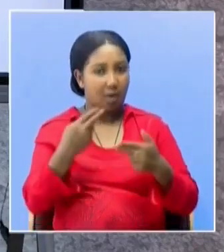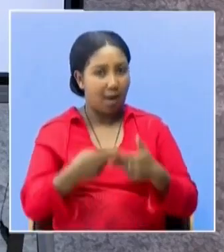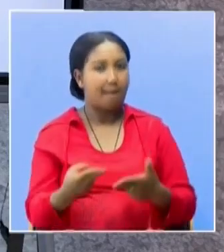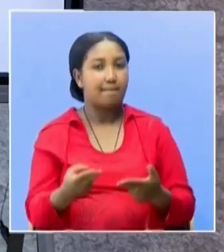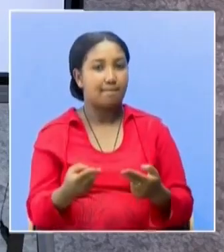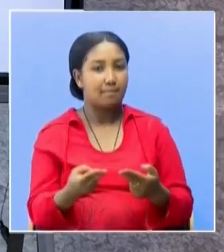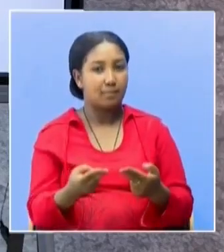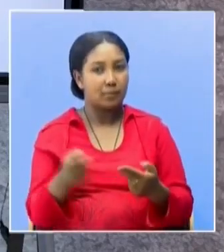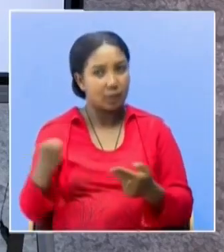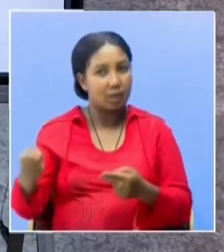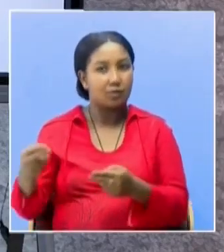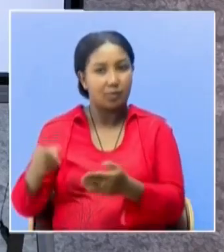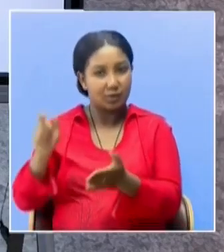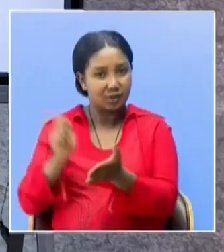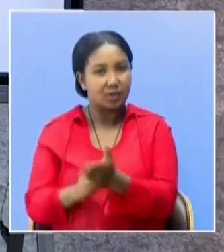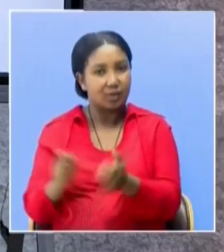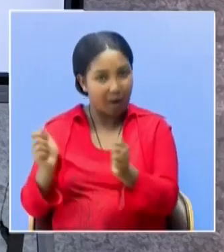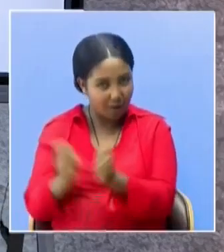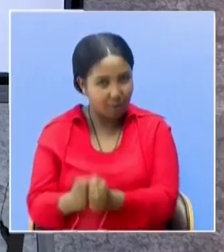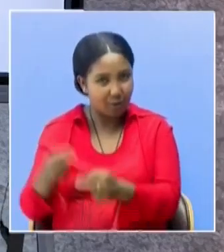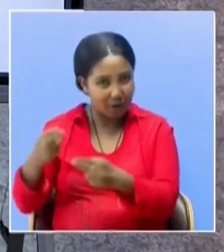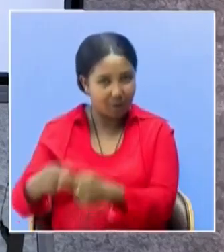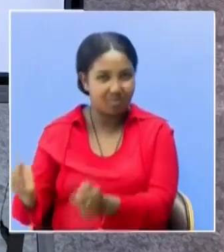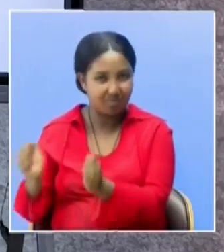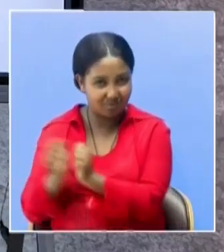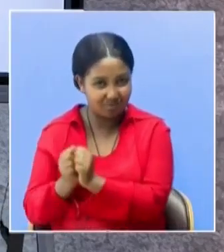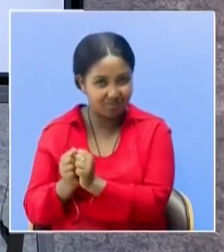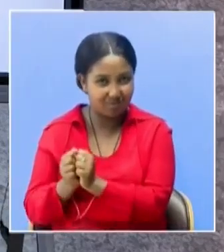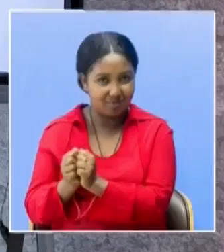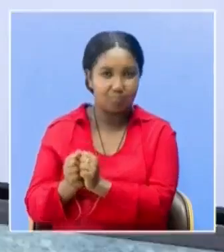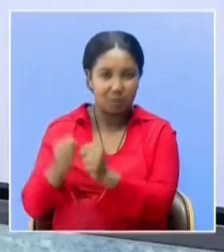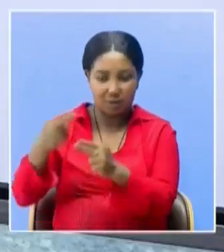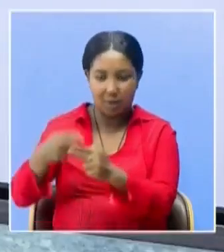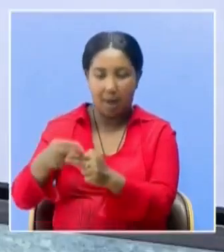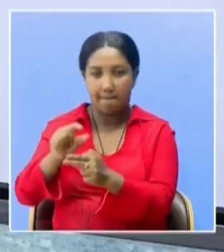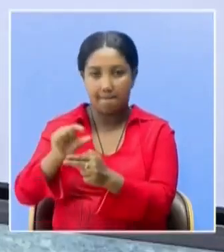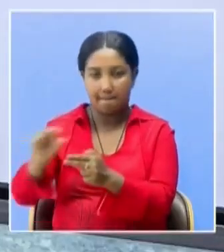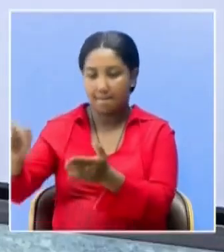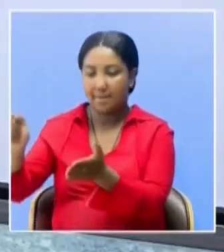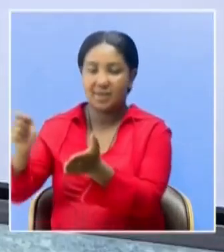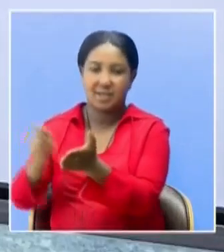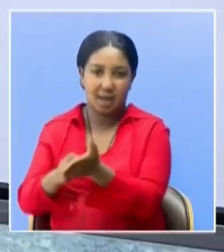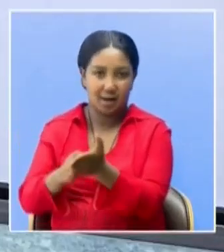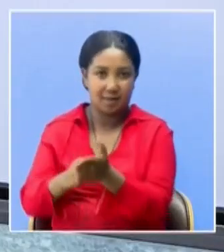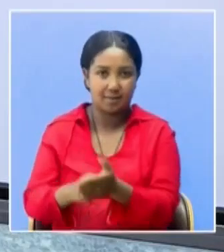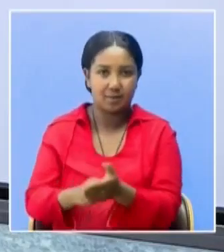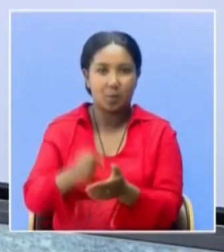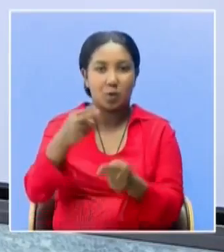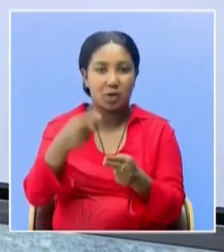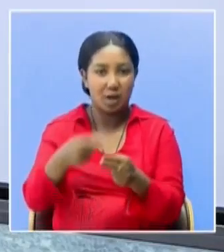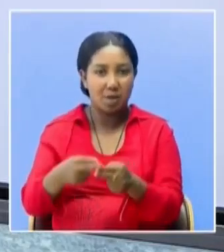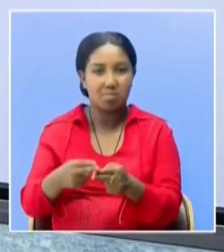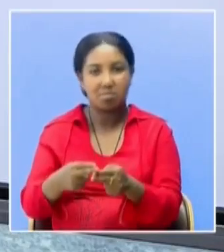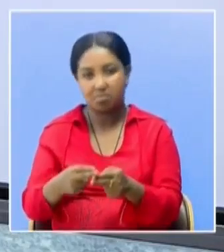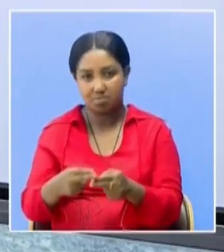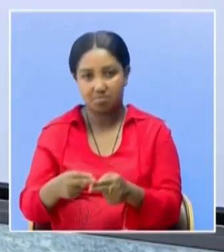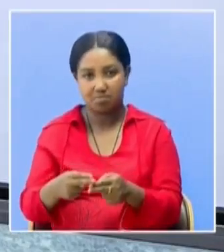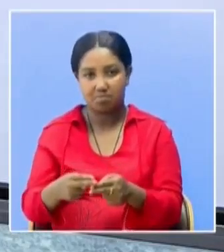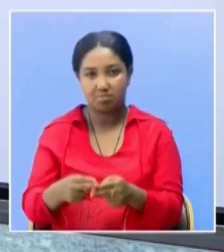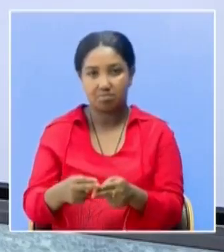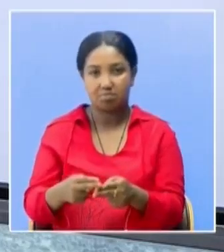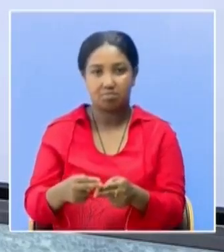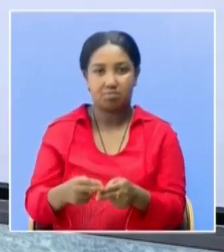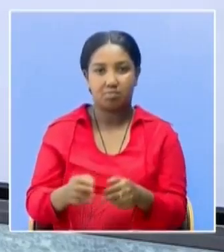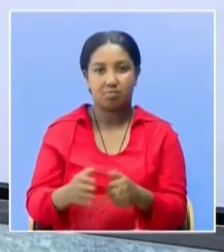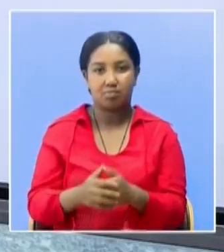The same is true here. Now you have to write the signature and the sign of your name at the same time, any kind of